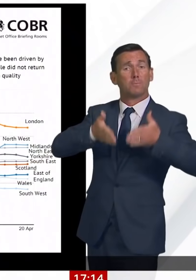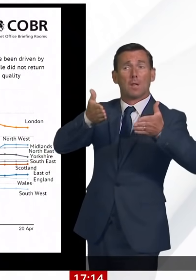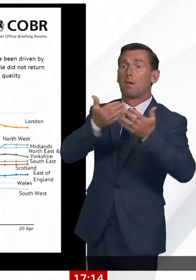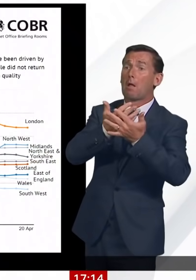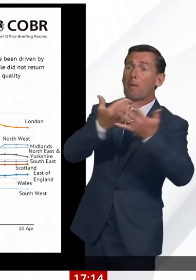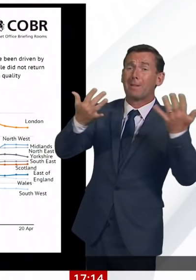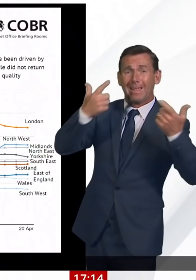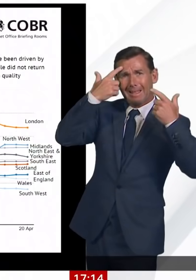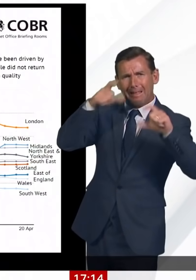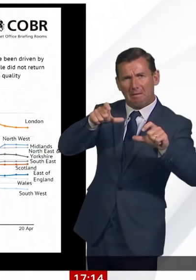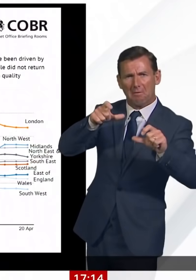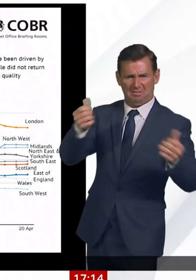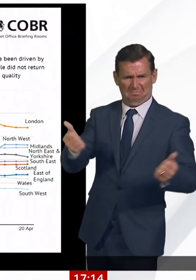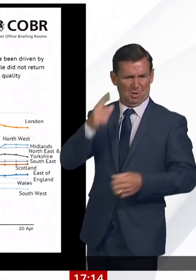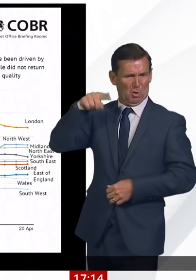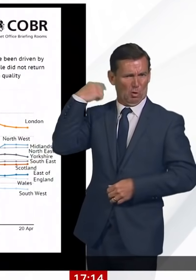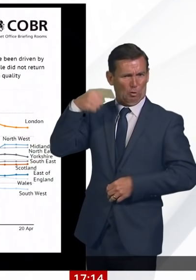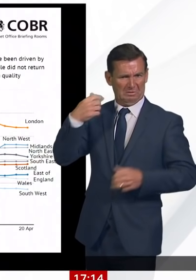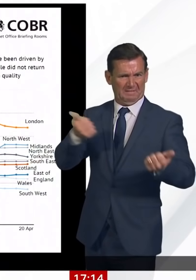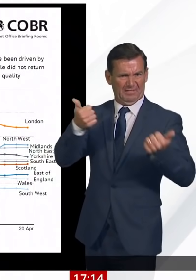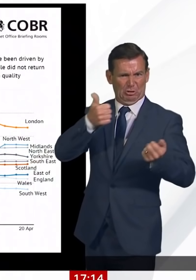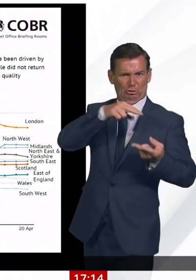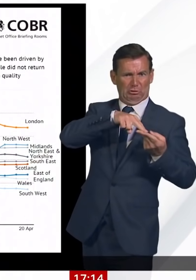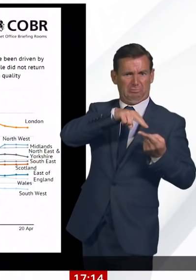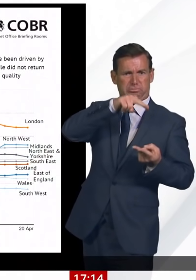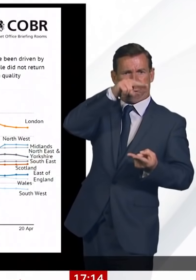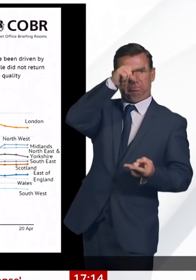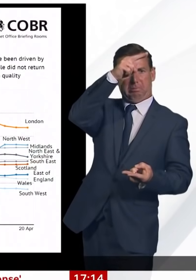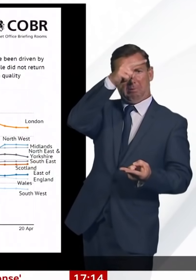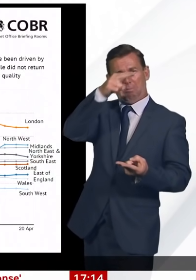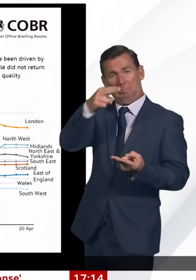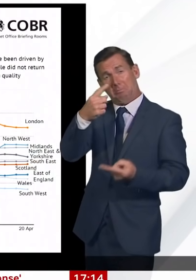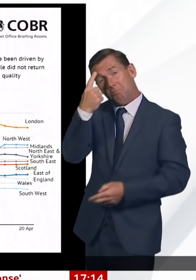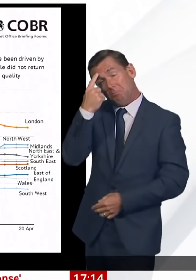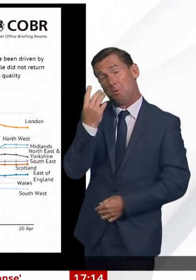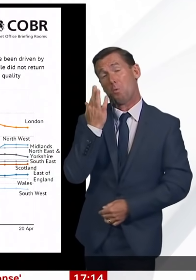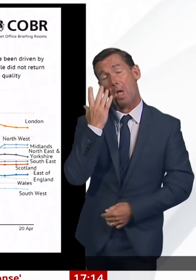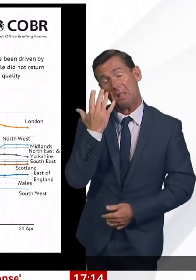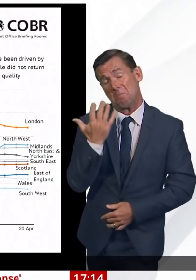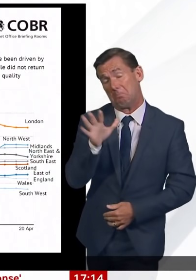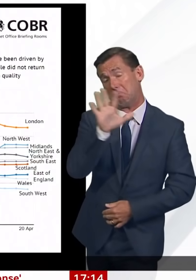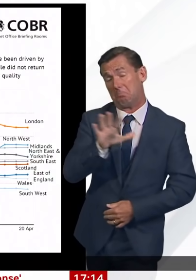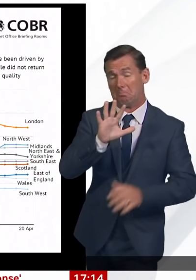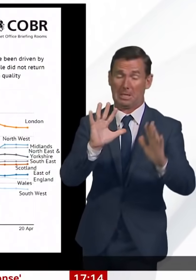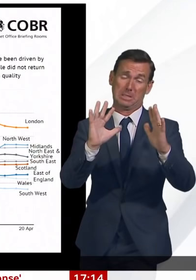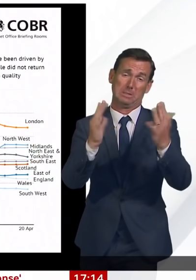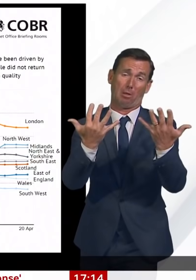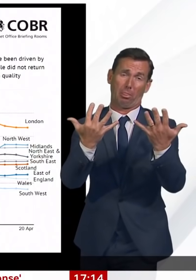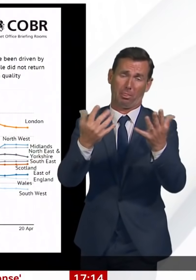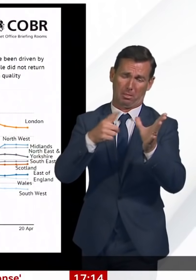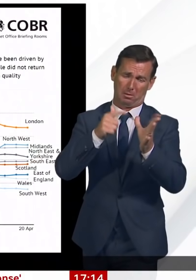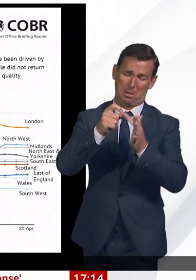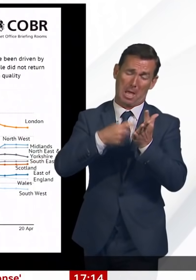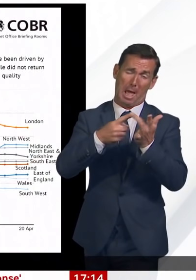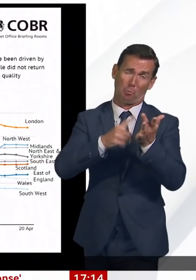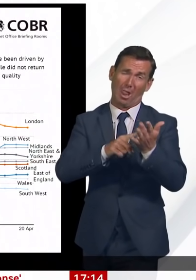there has been a peak in London. It was probably around the 10th of April, that kind of date, and